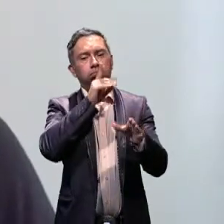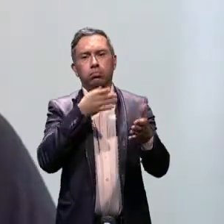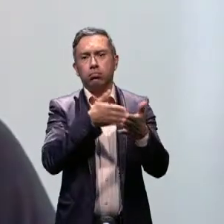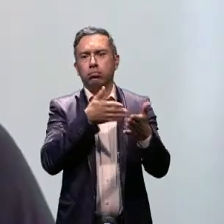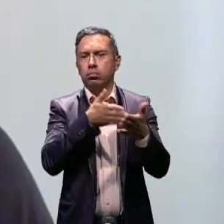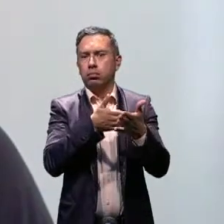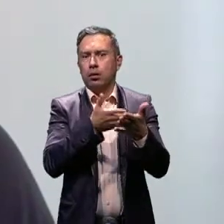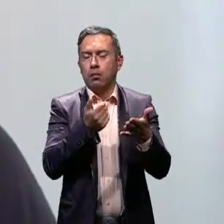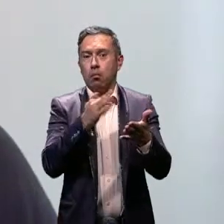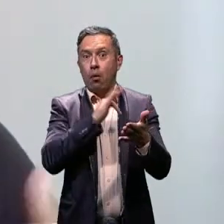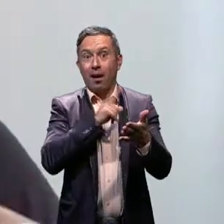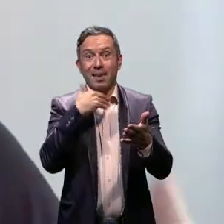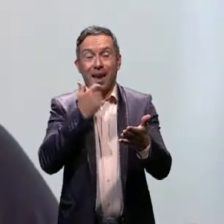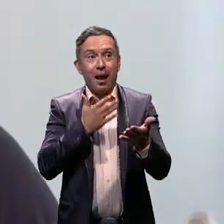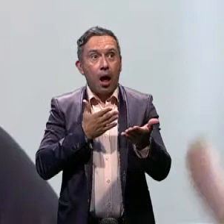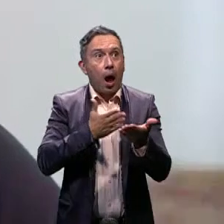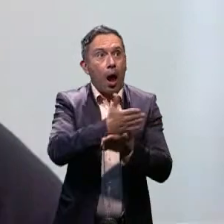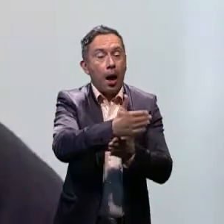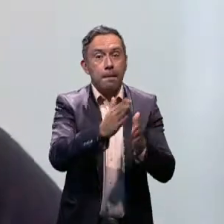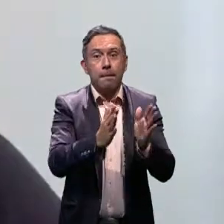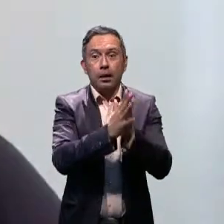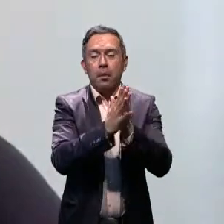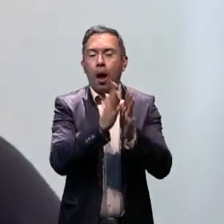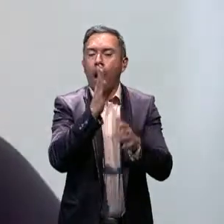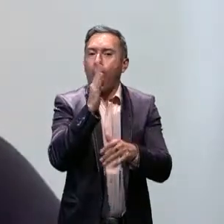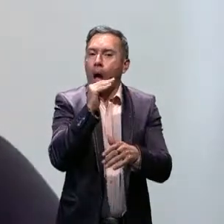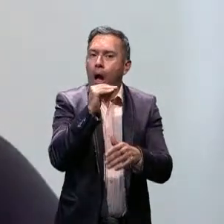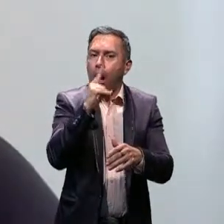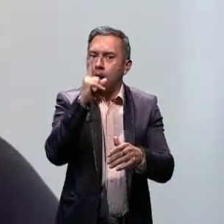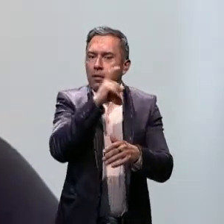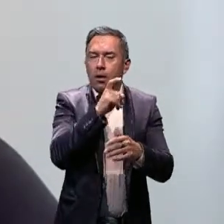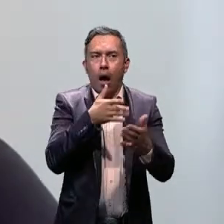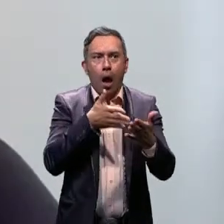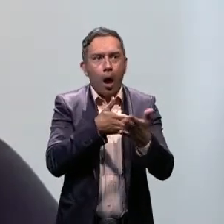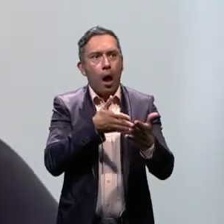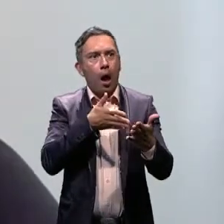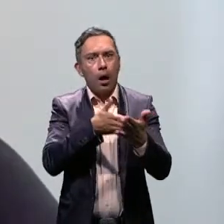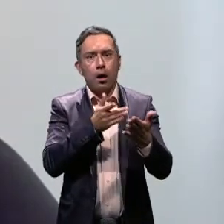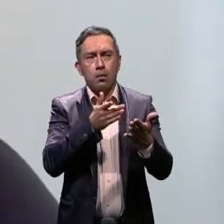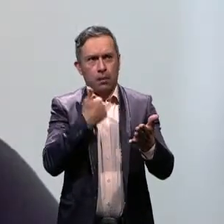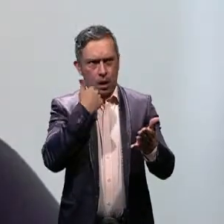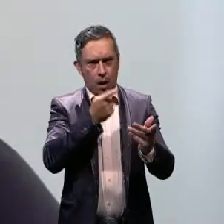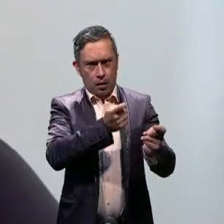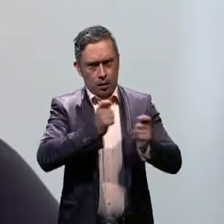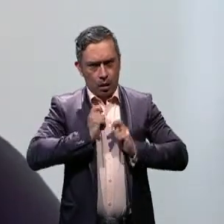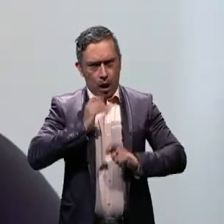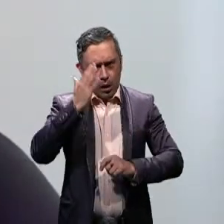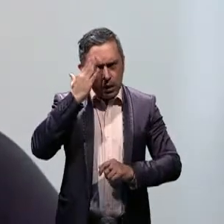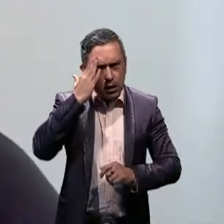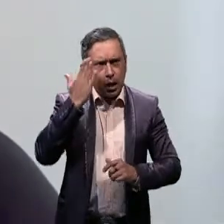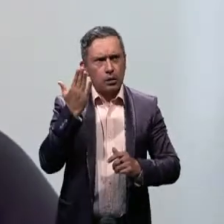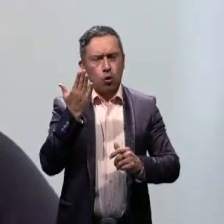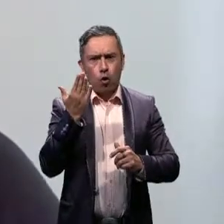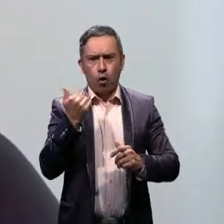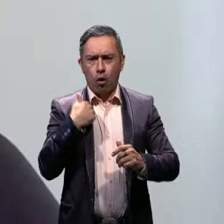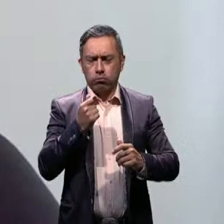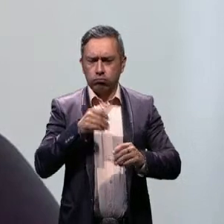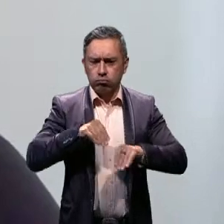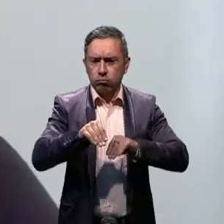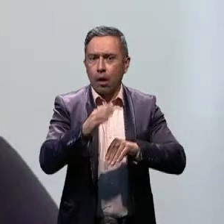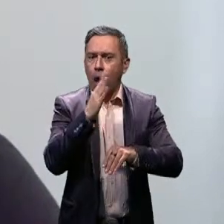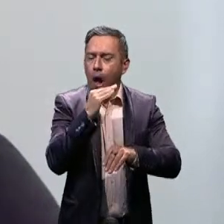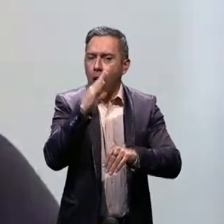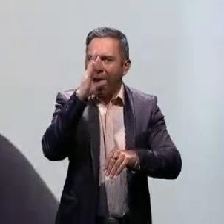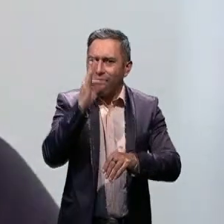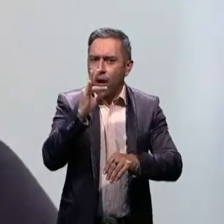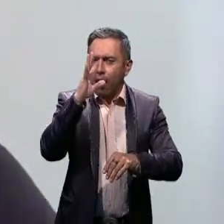this with the possibility of having access of leadership, because that's how they feel that they weren't